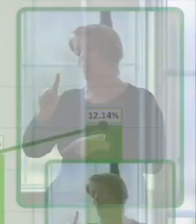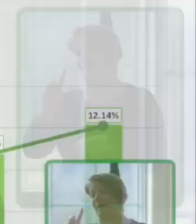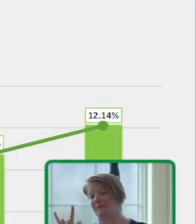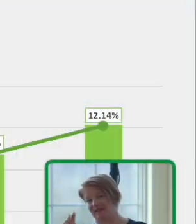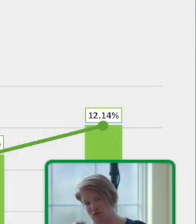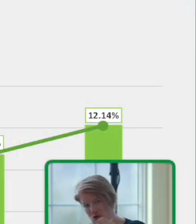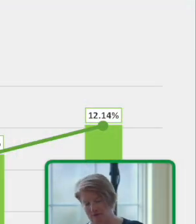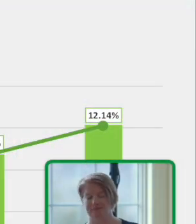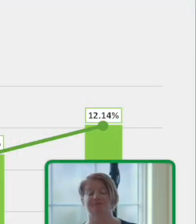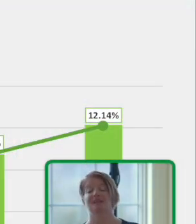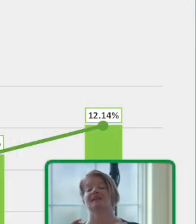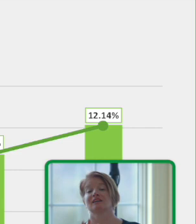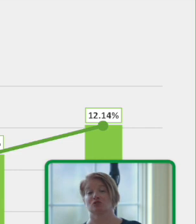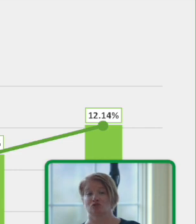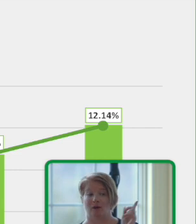In the next chart,